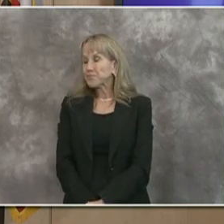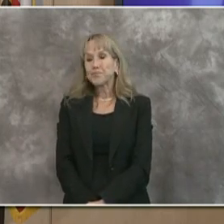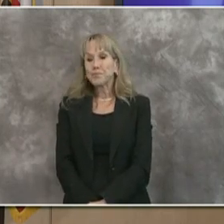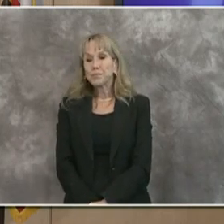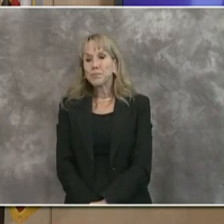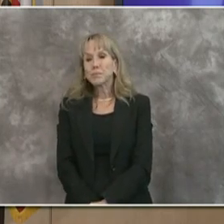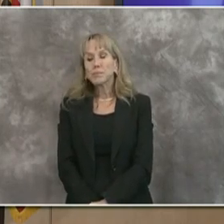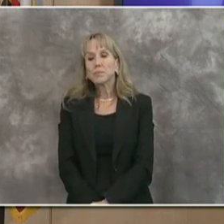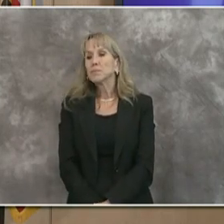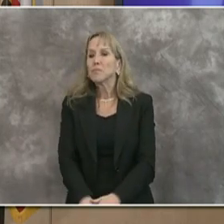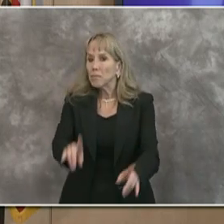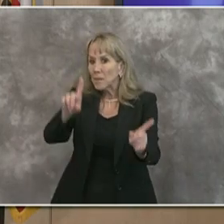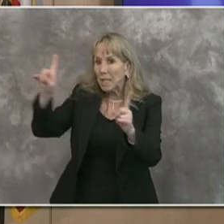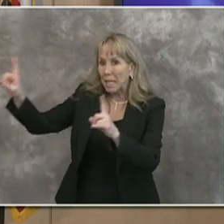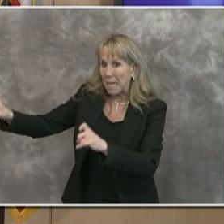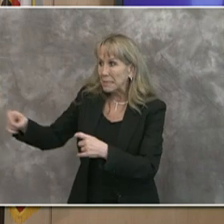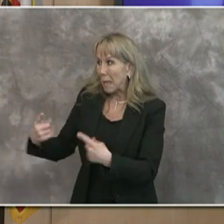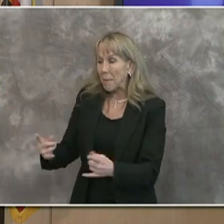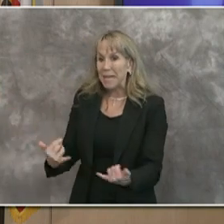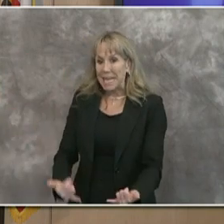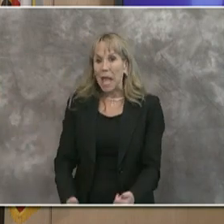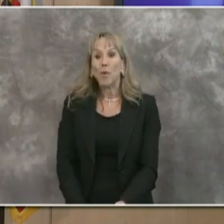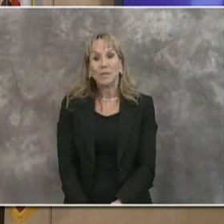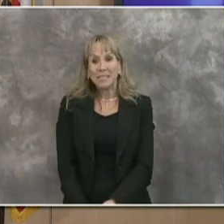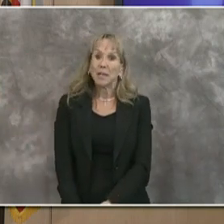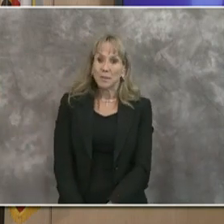Is it happening now?